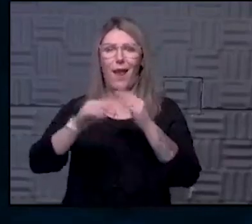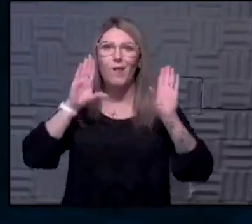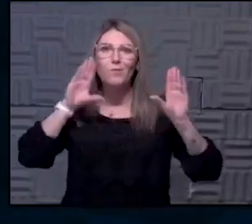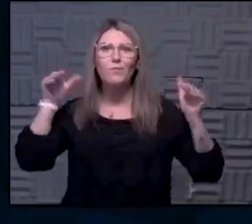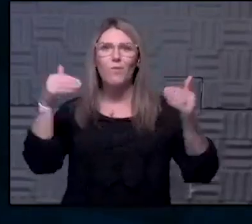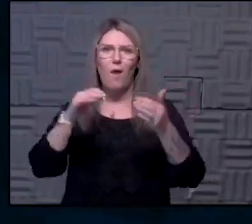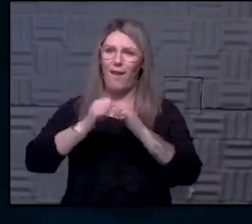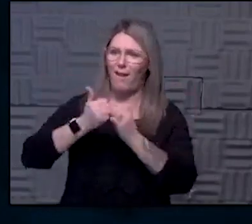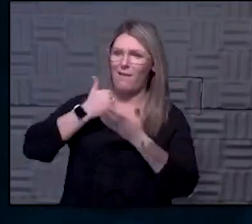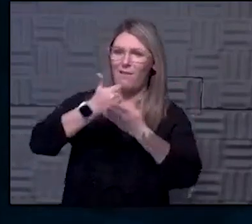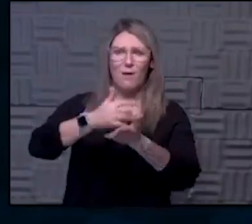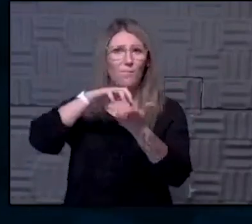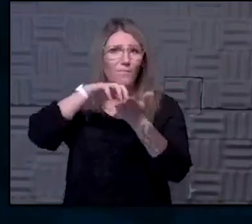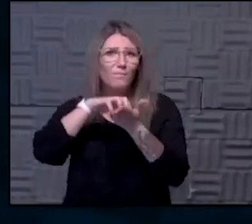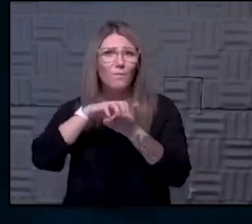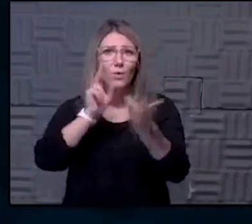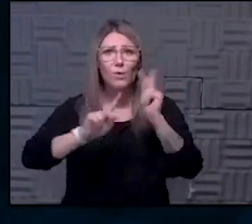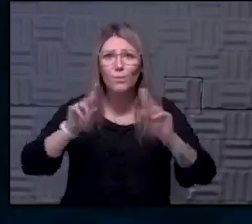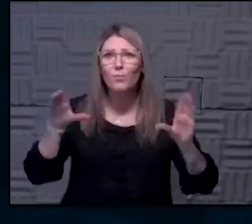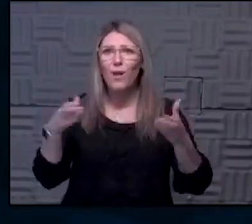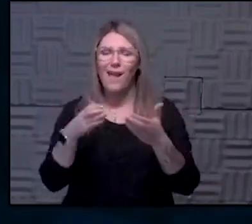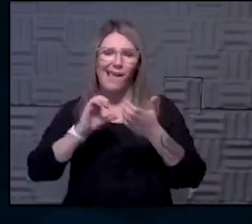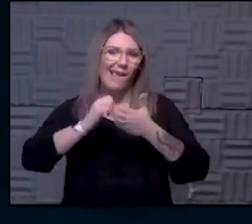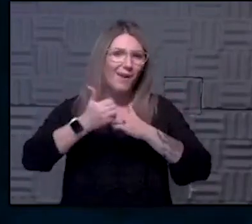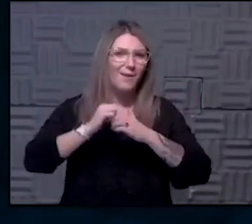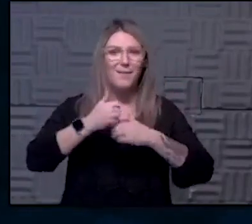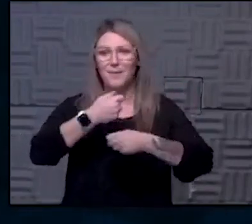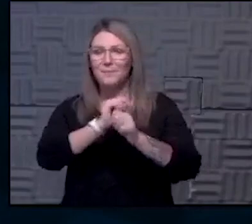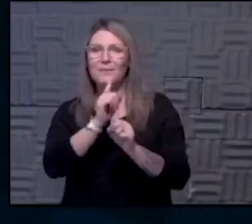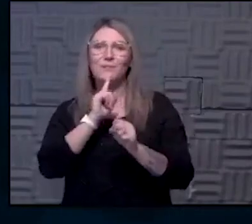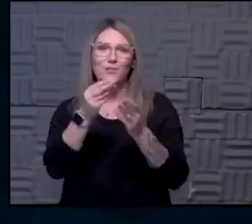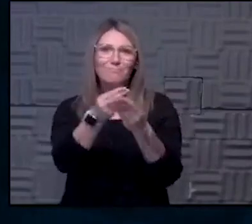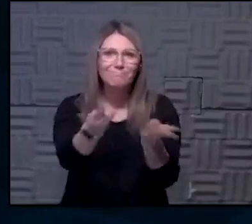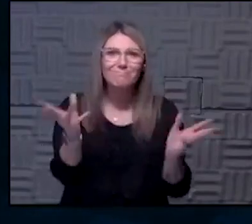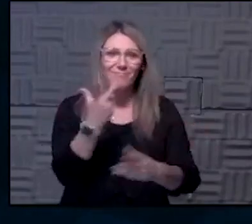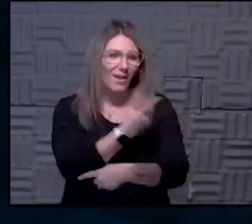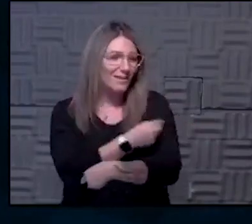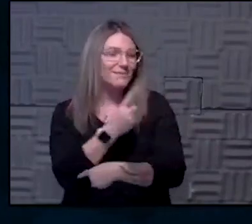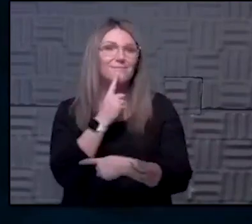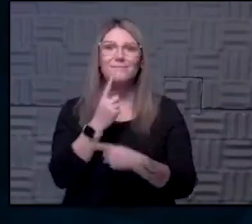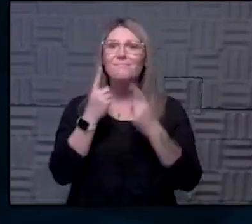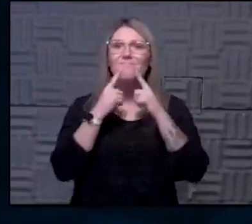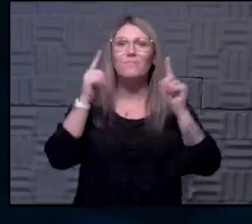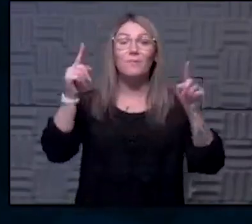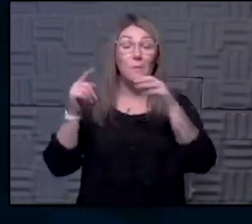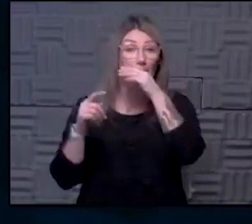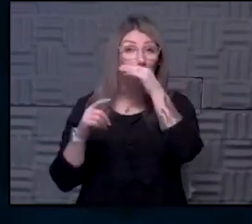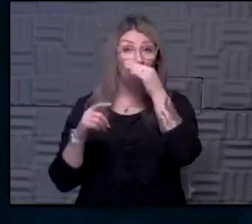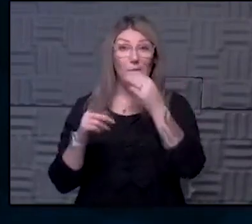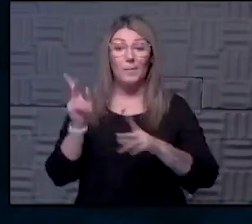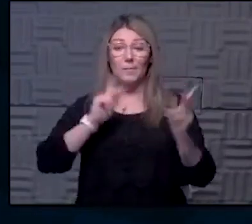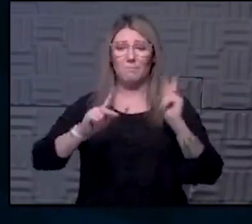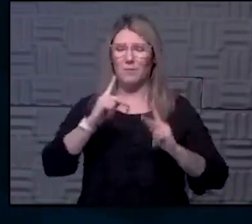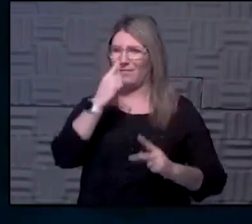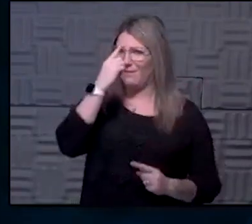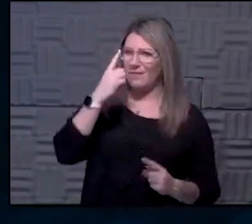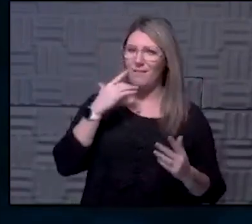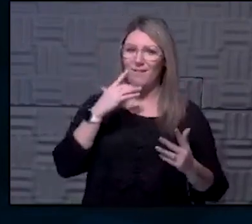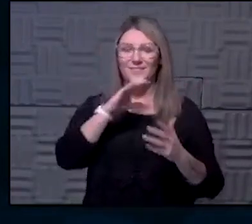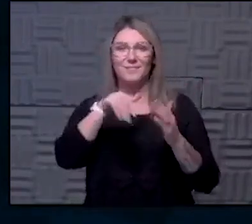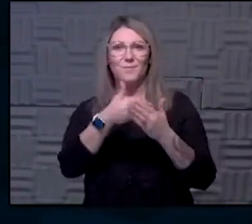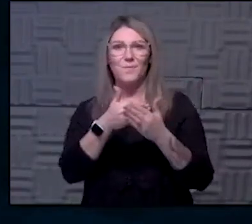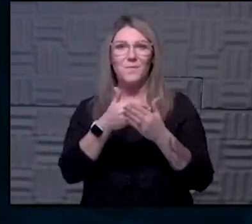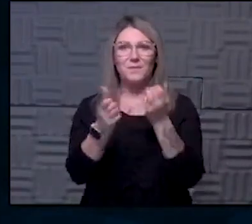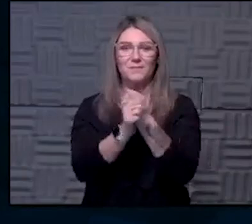vulnerable populations? How do you make sure vaccine distribution is equitable? How do you make people think that they're all going to feel like it's safe